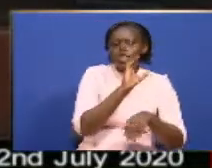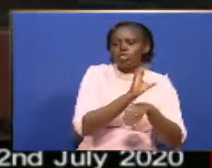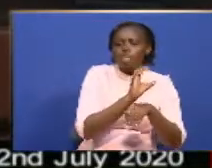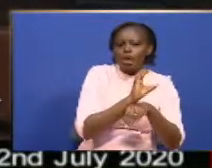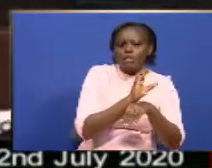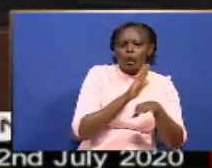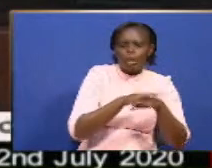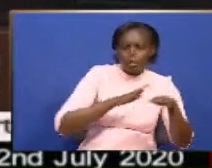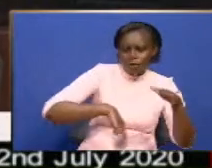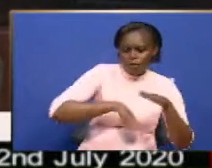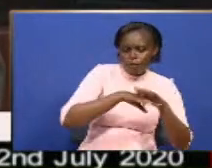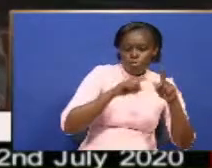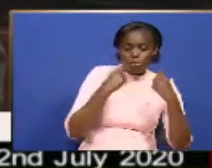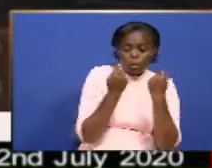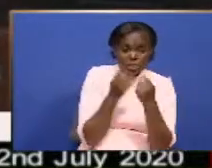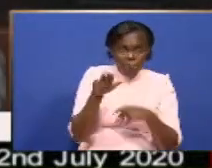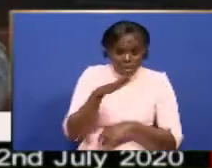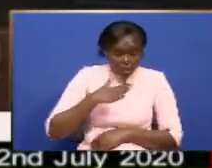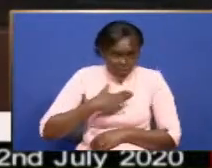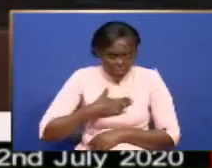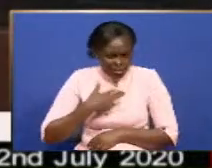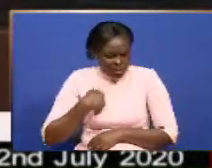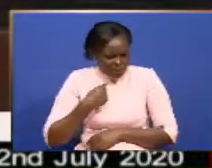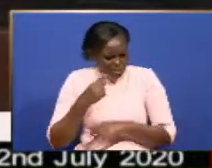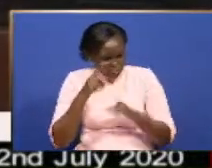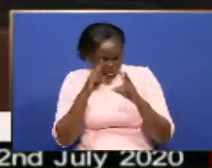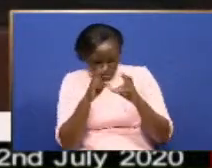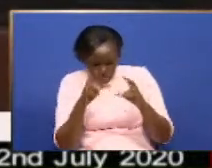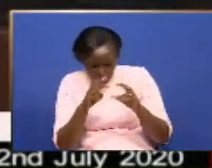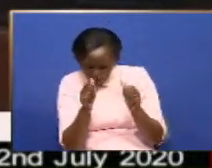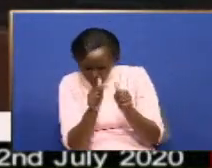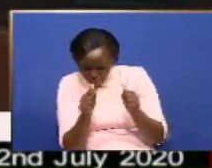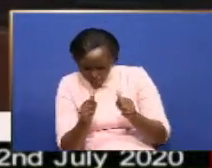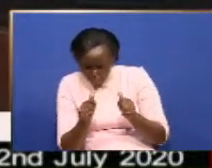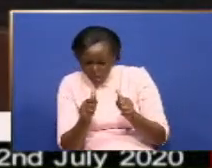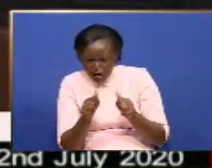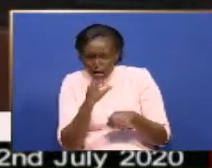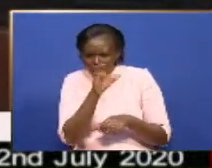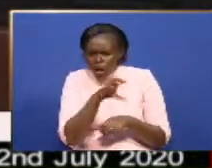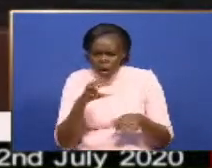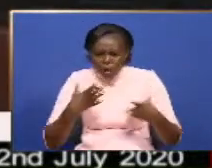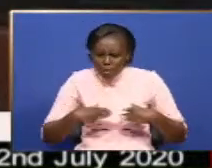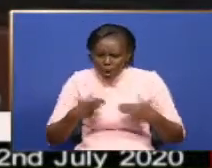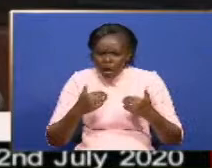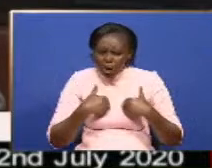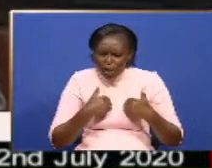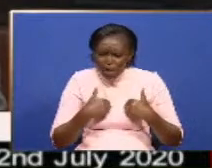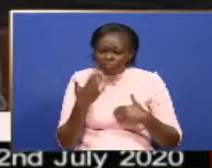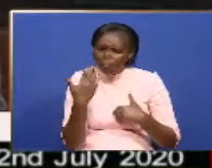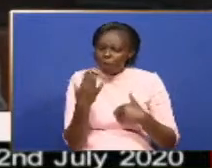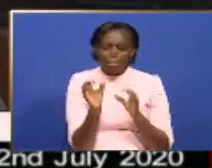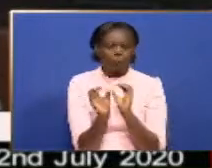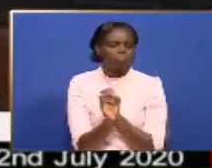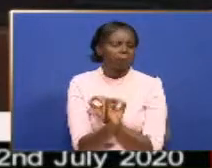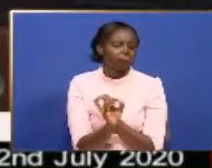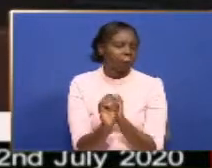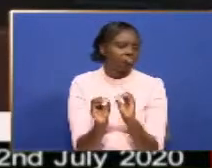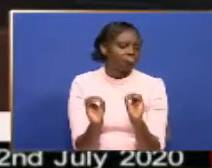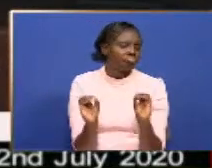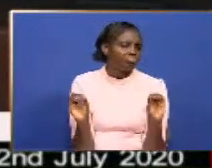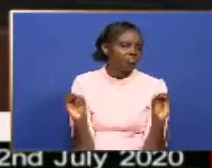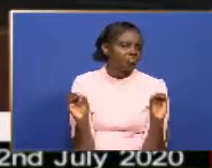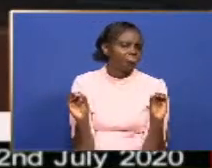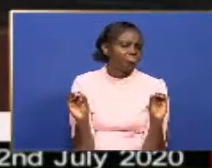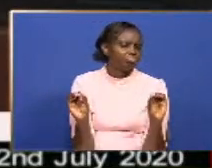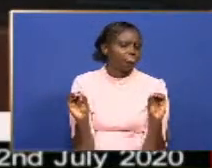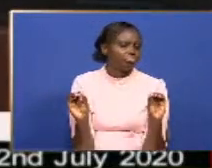football team. And when I try to check properties, most of them do not have proper papers of